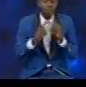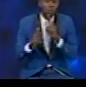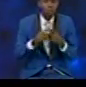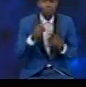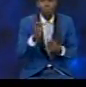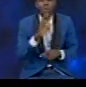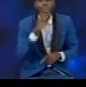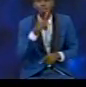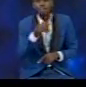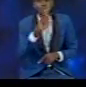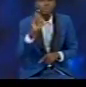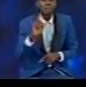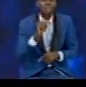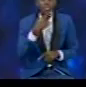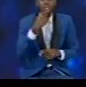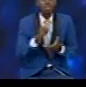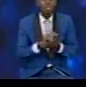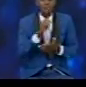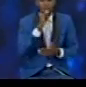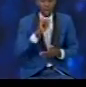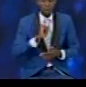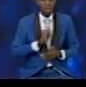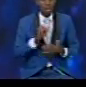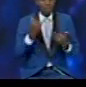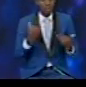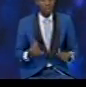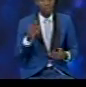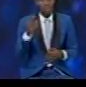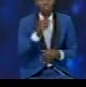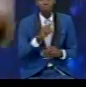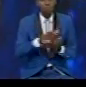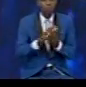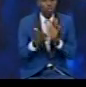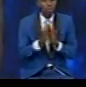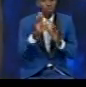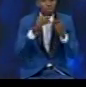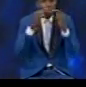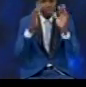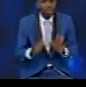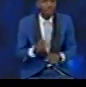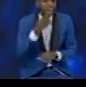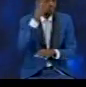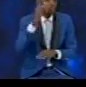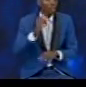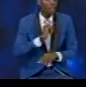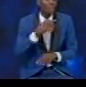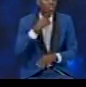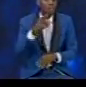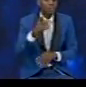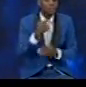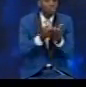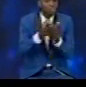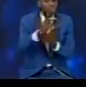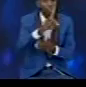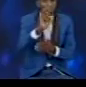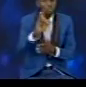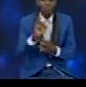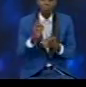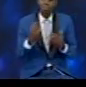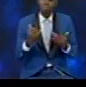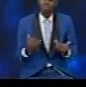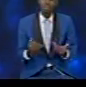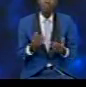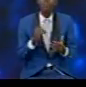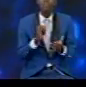you? It says, am I therefore become your enemy because I tell you the truth? Now, that's